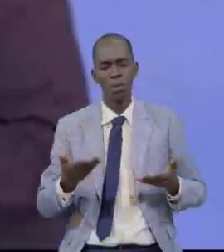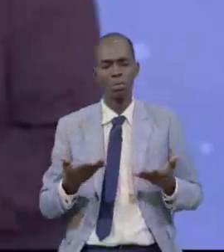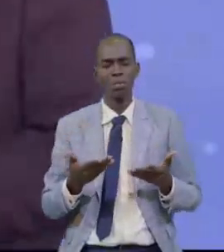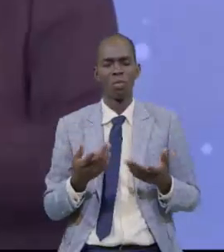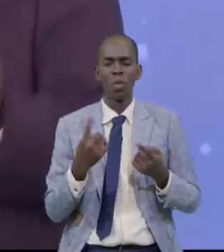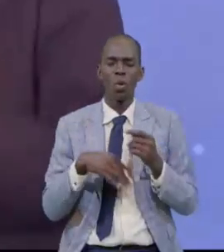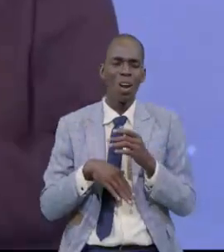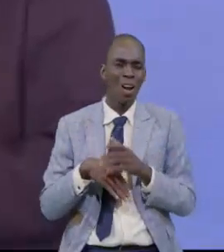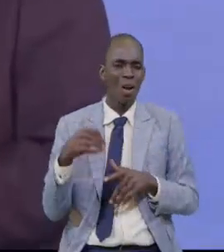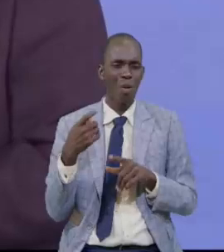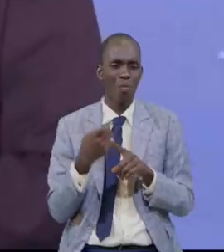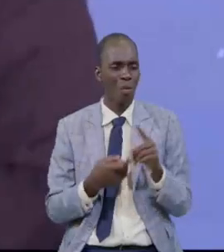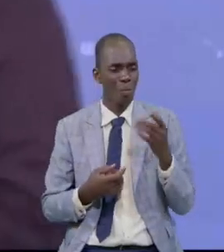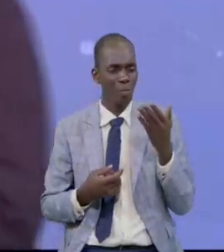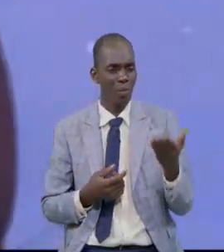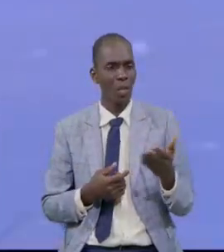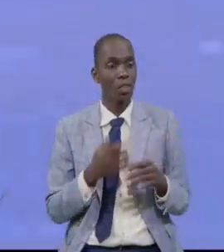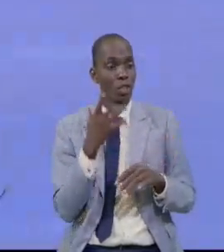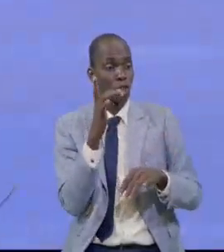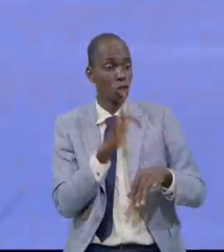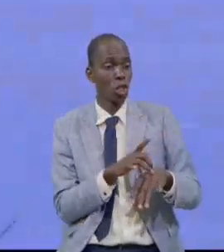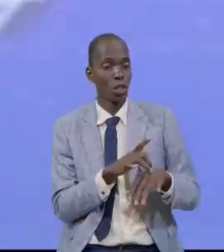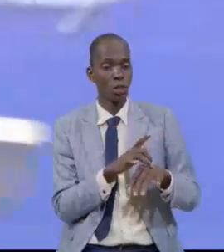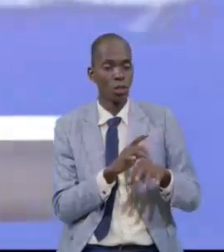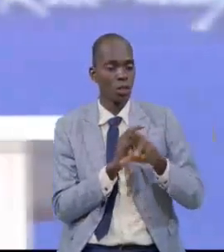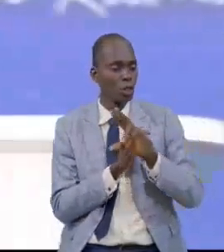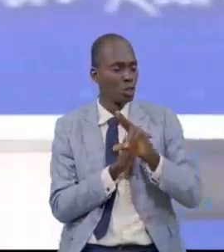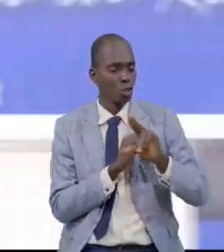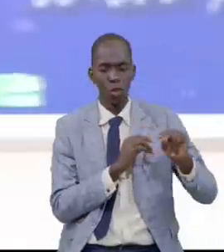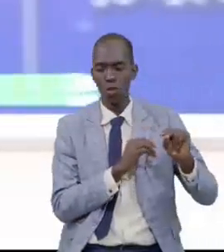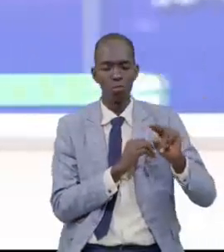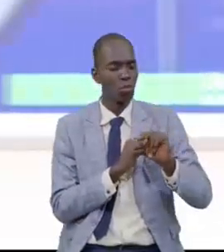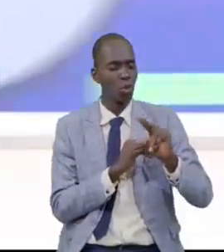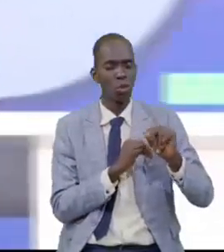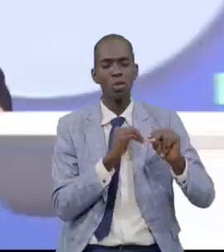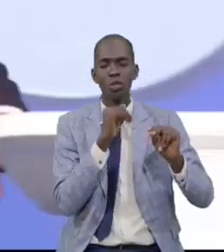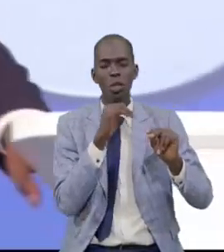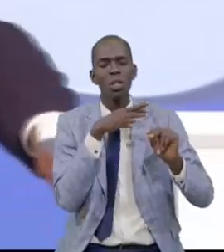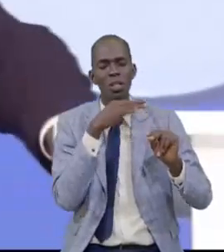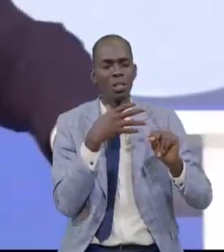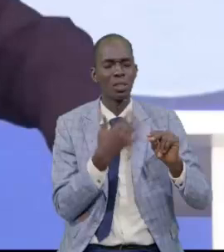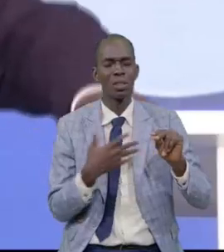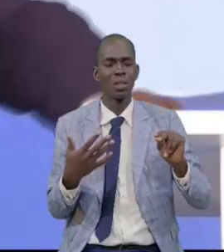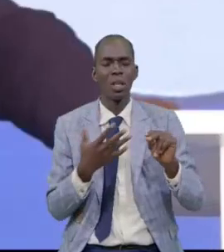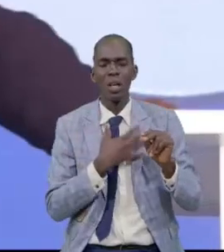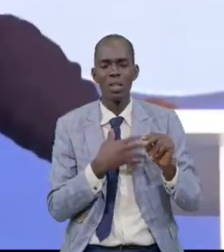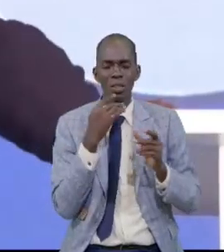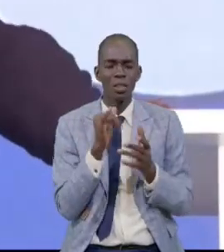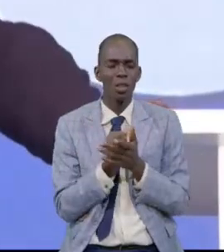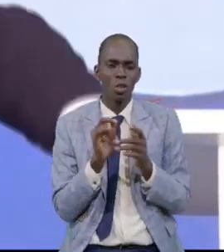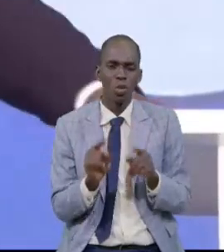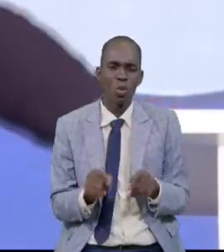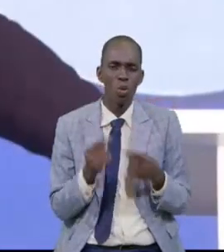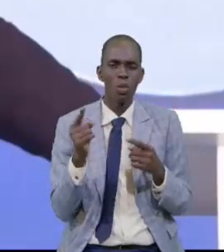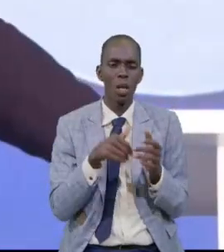this, touch no unclean thing. And then he says, go ye out of the midst